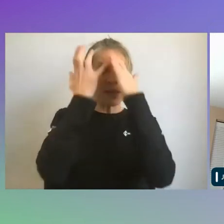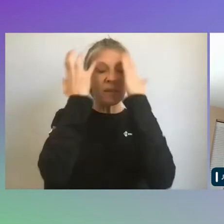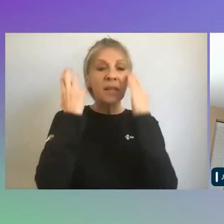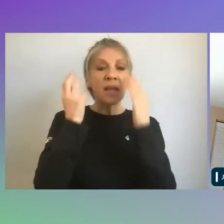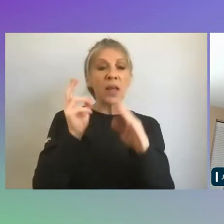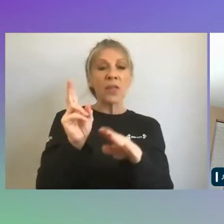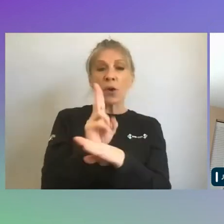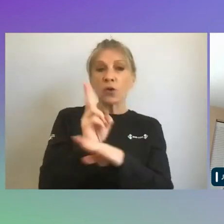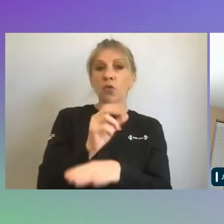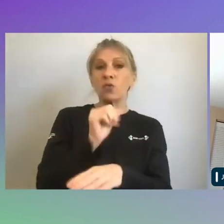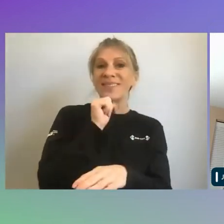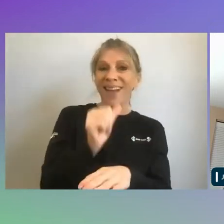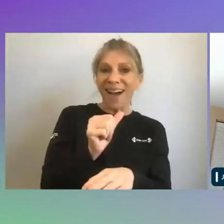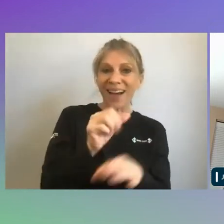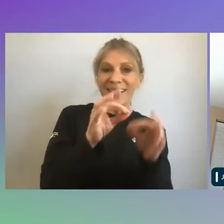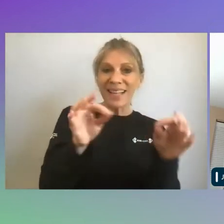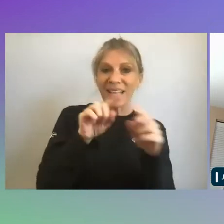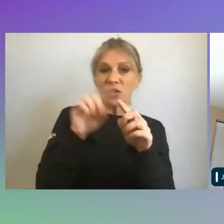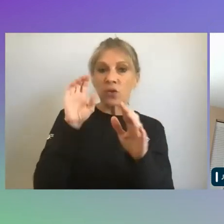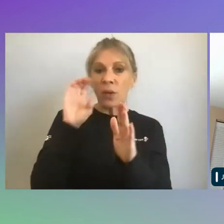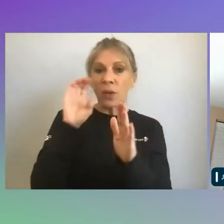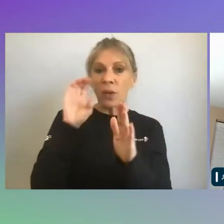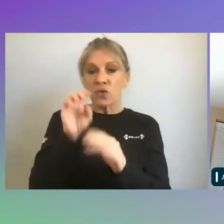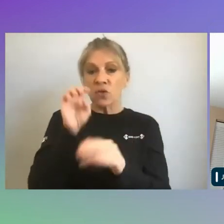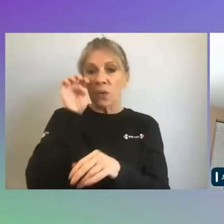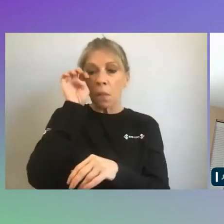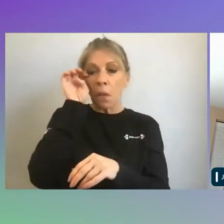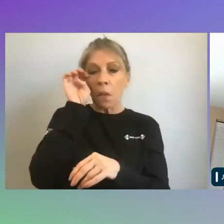in text to image,